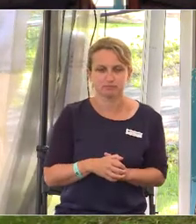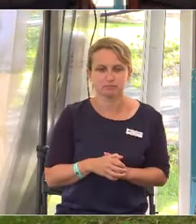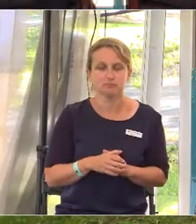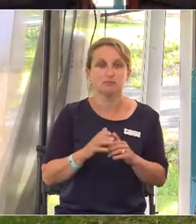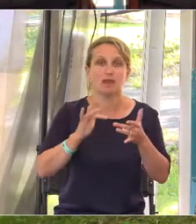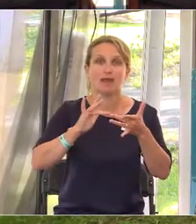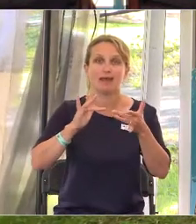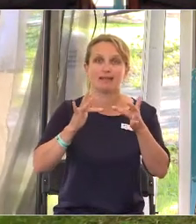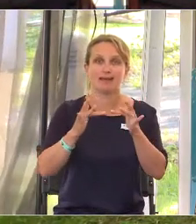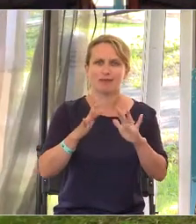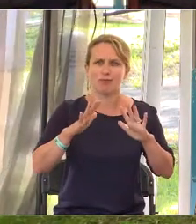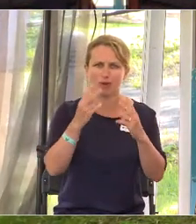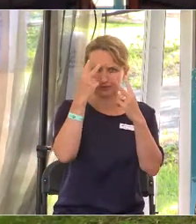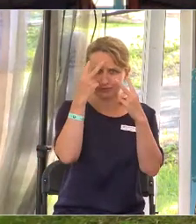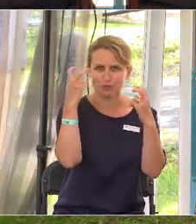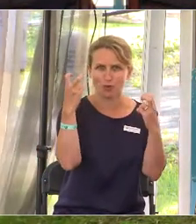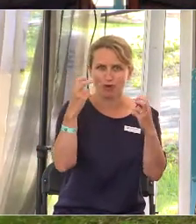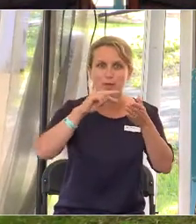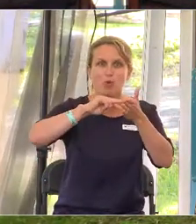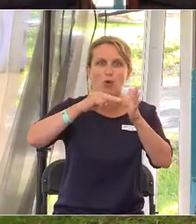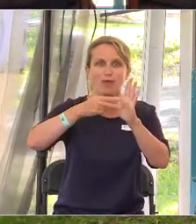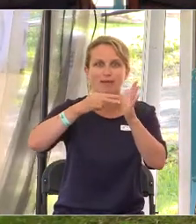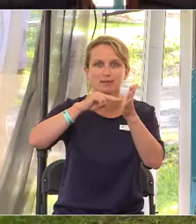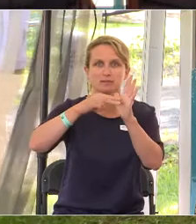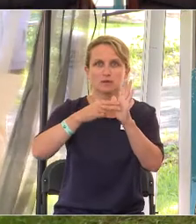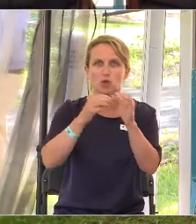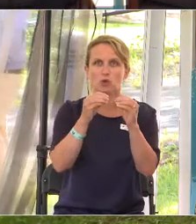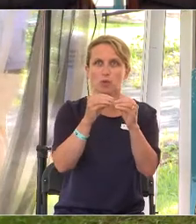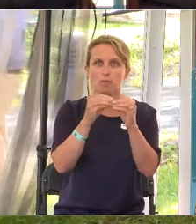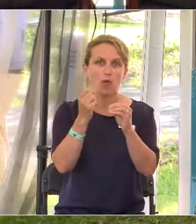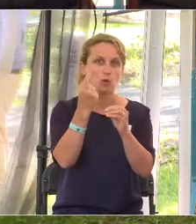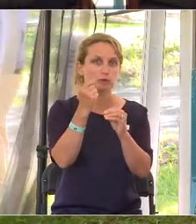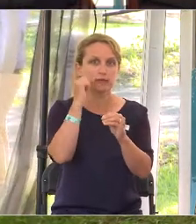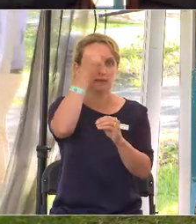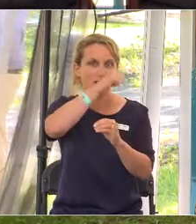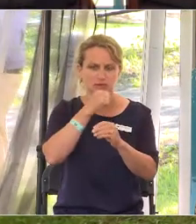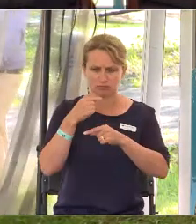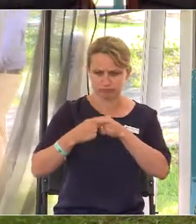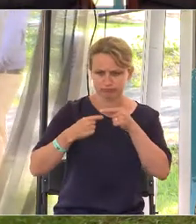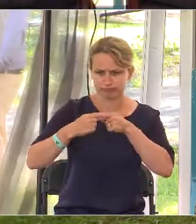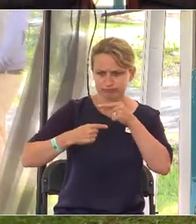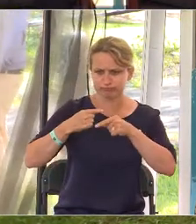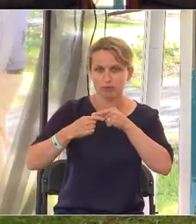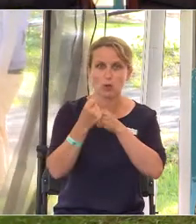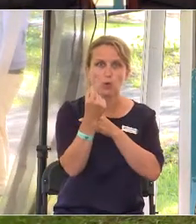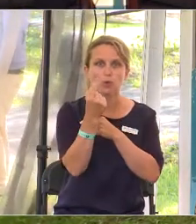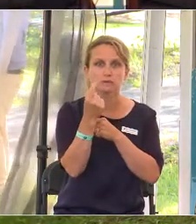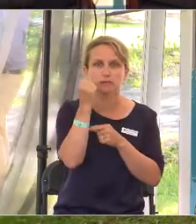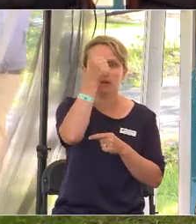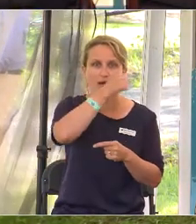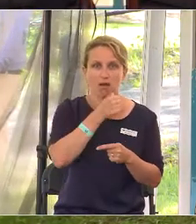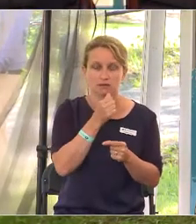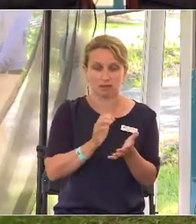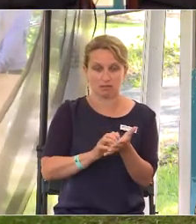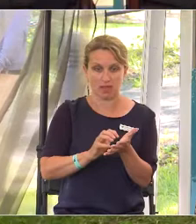project has been out there for 10 years, 11 years now. 11 years. So the kids that